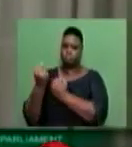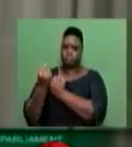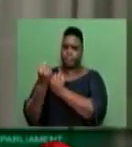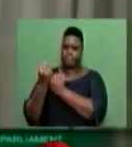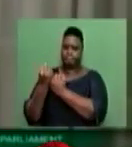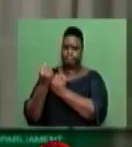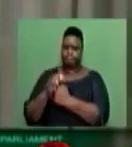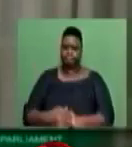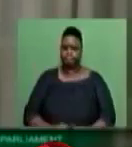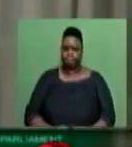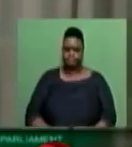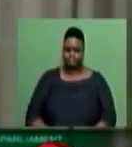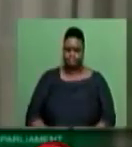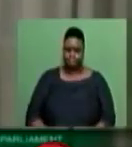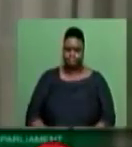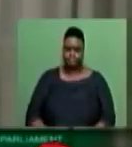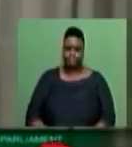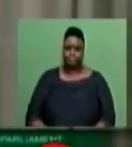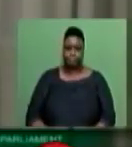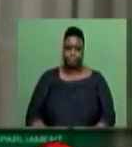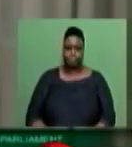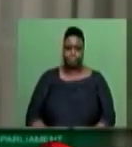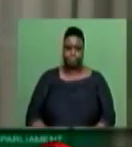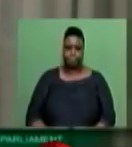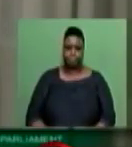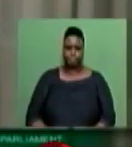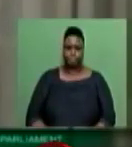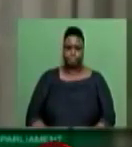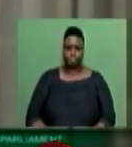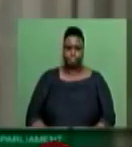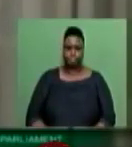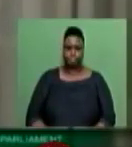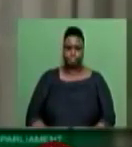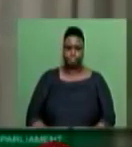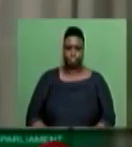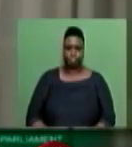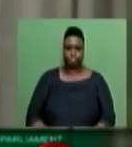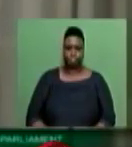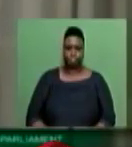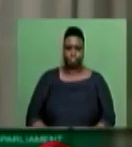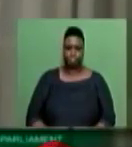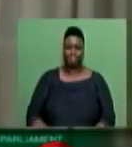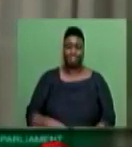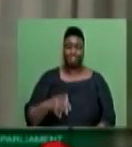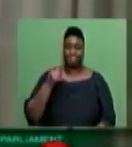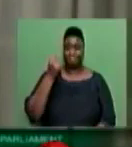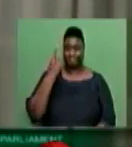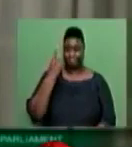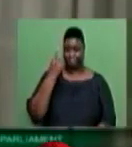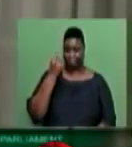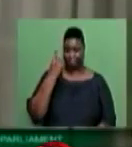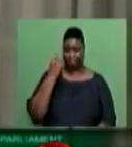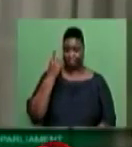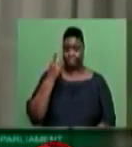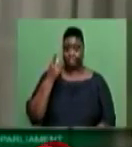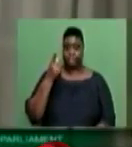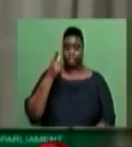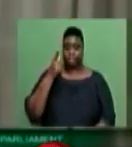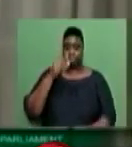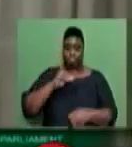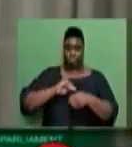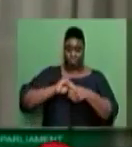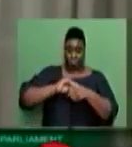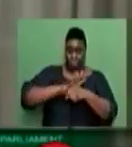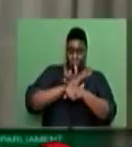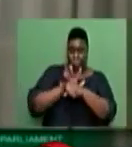resilience. Madam Speaker, the tourism development Tobago economy has been particularly hard hit